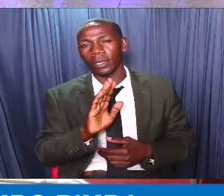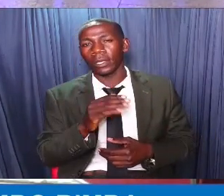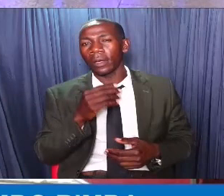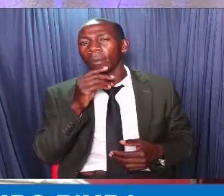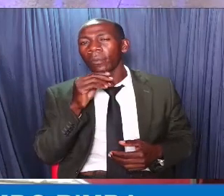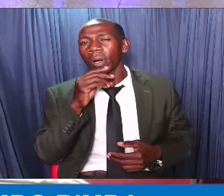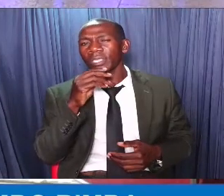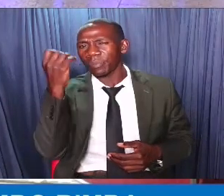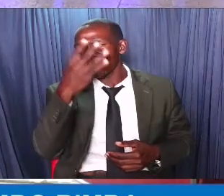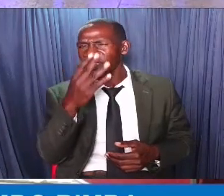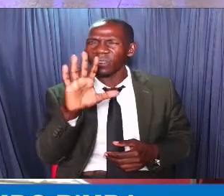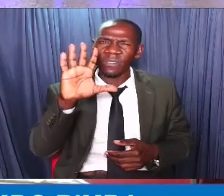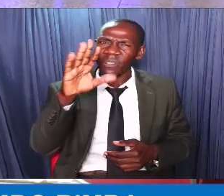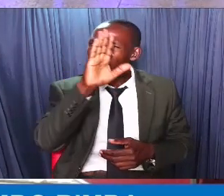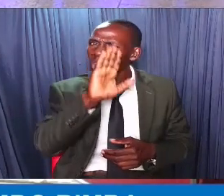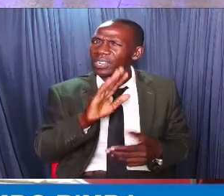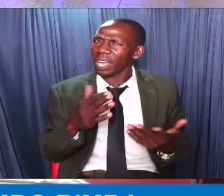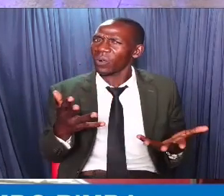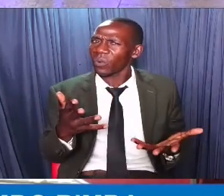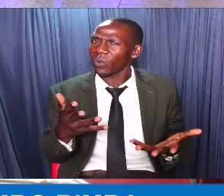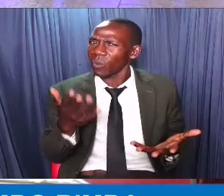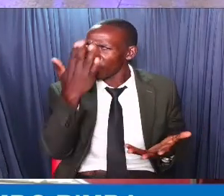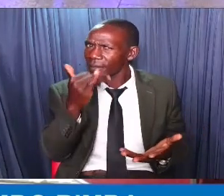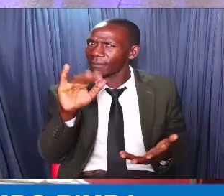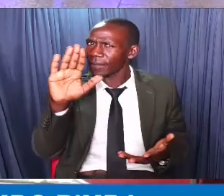akashangaa miungu mitano. The boy was surprised. 5 gods why?